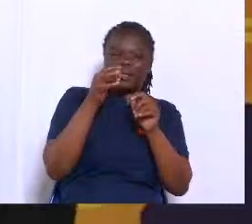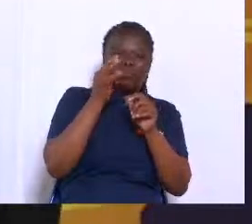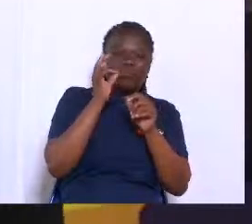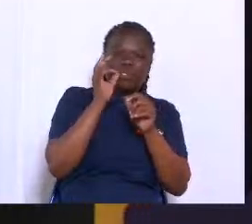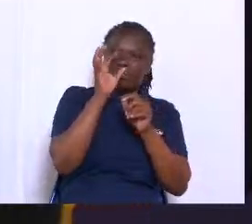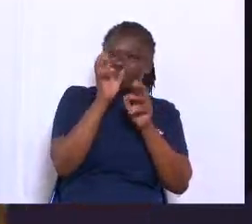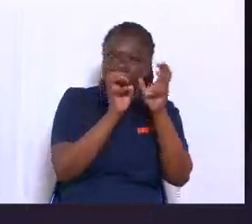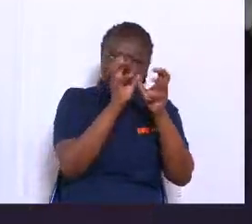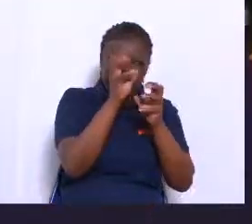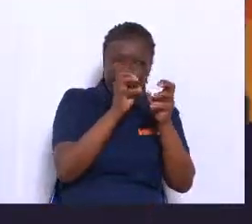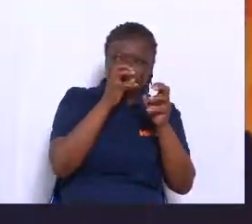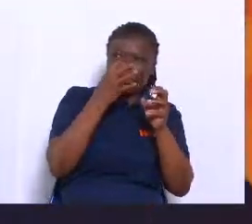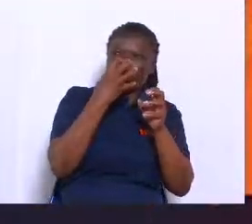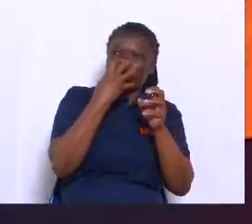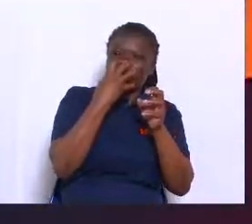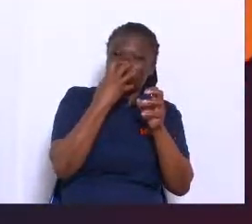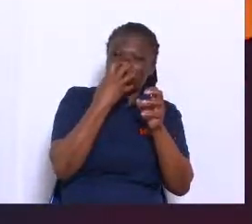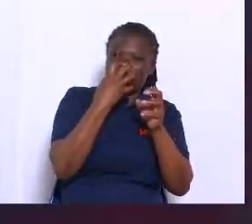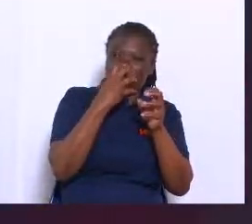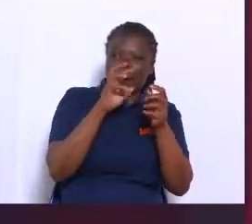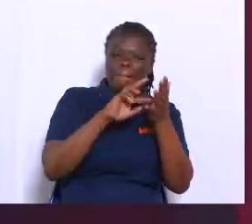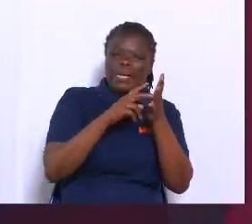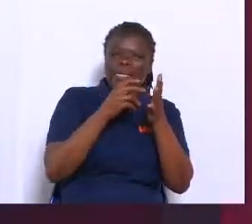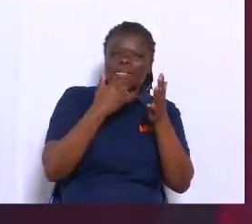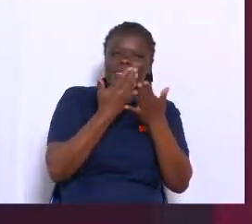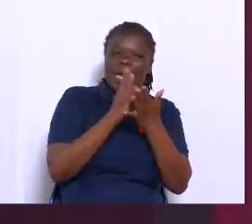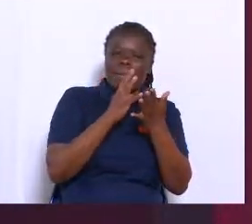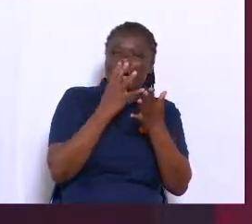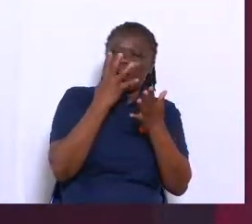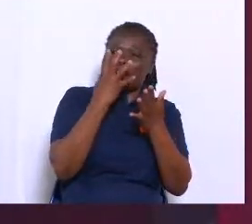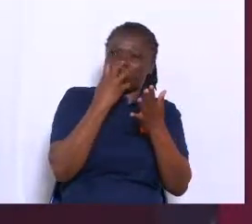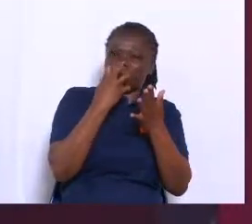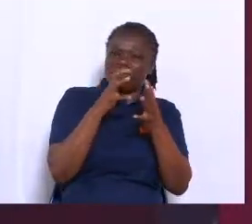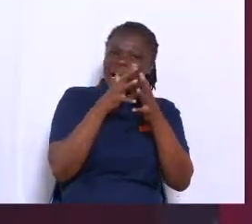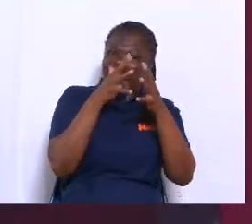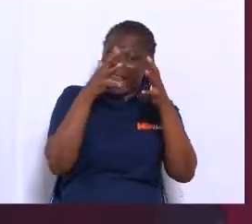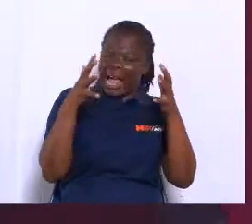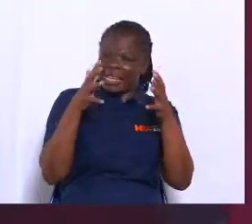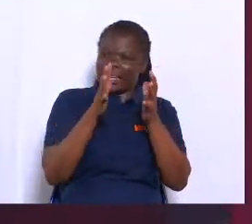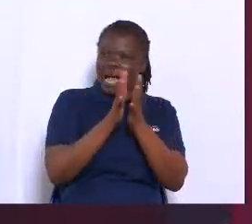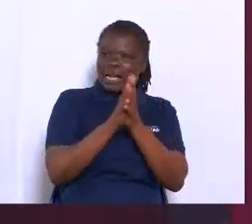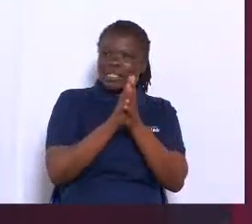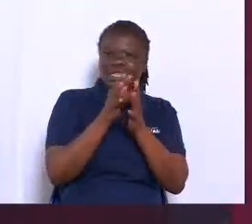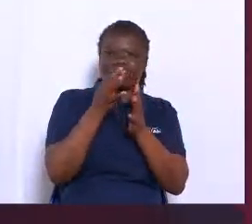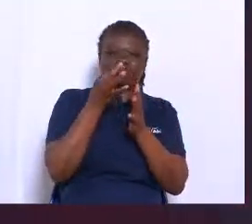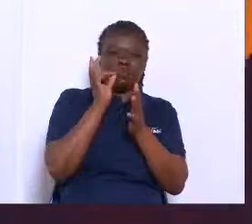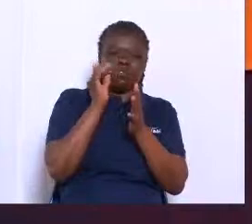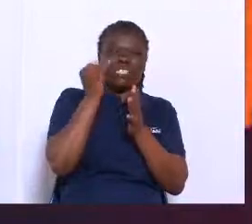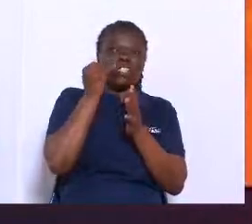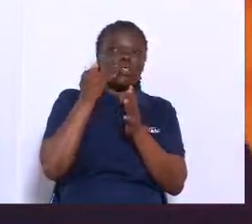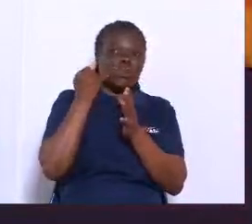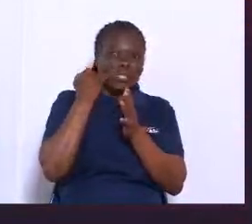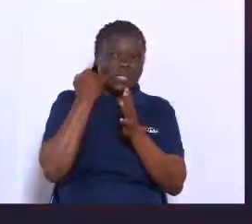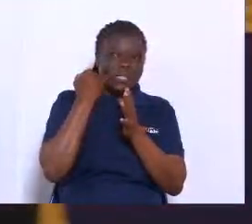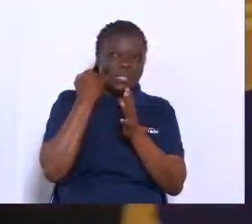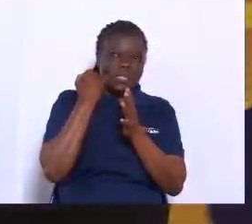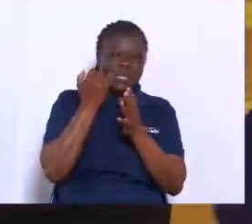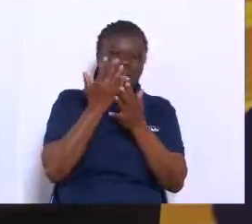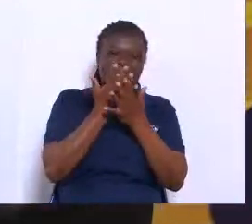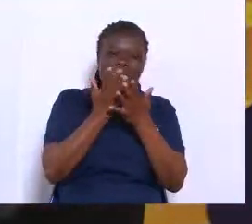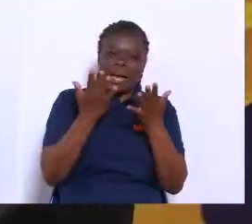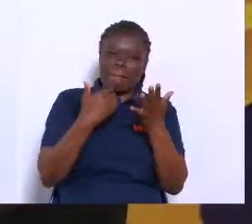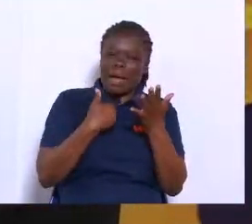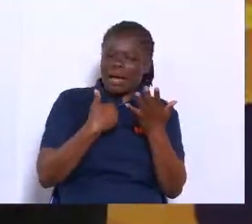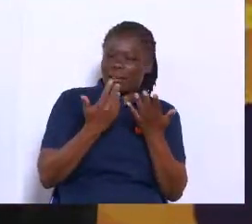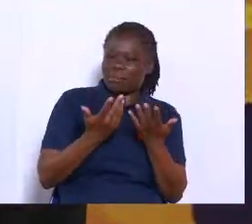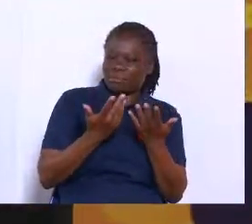Some of them are large and juicy oranges, just like the ones in Africa. Some of them are medium